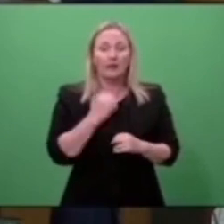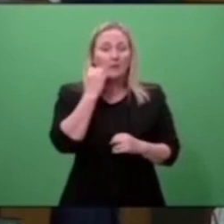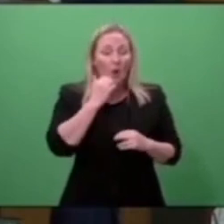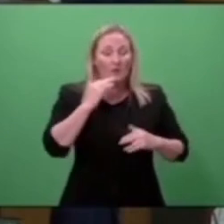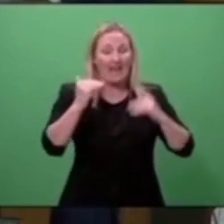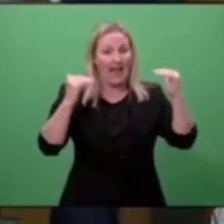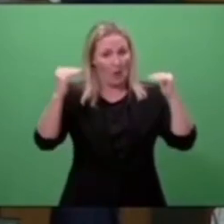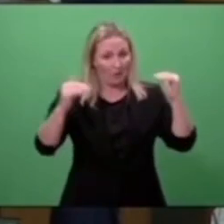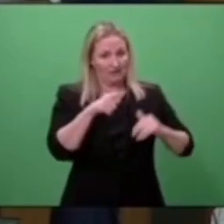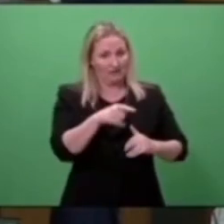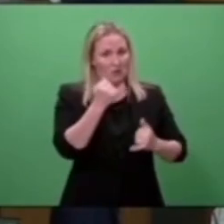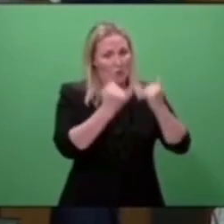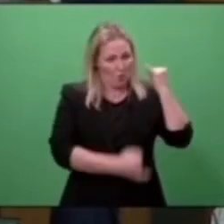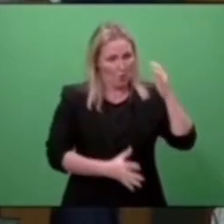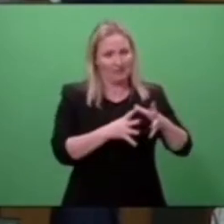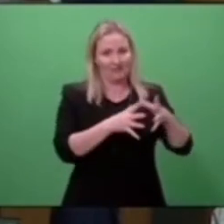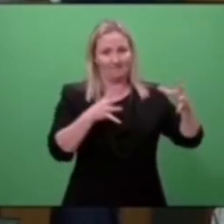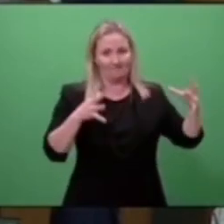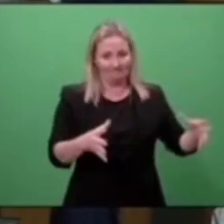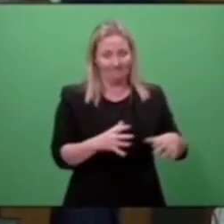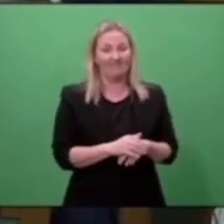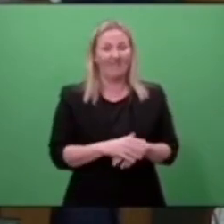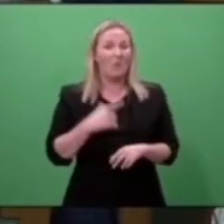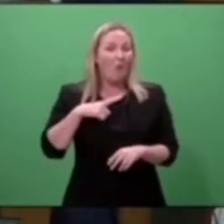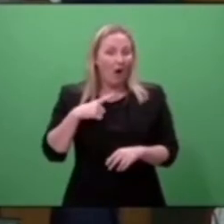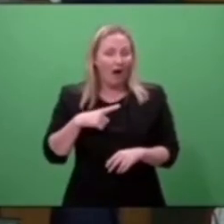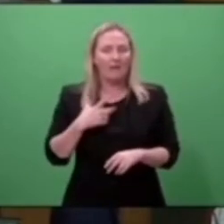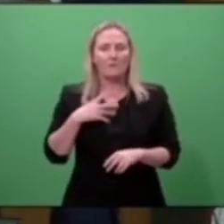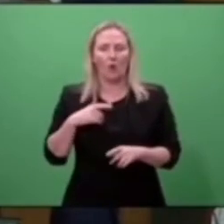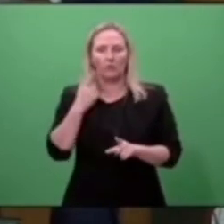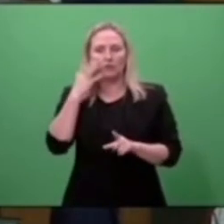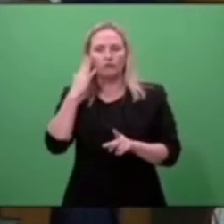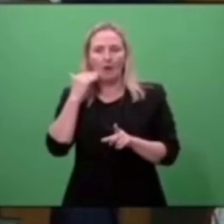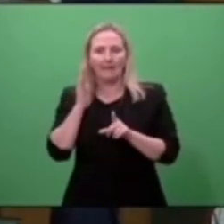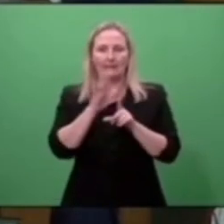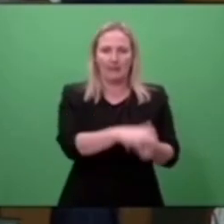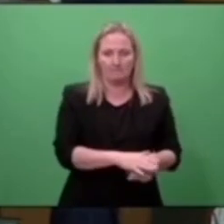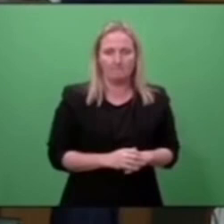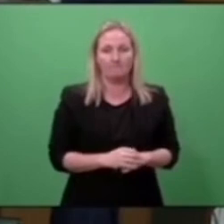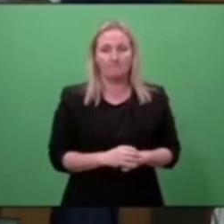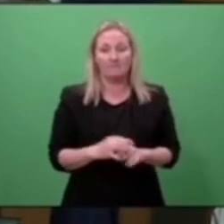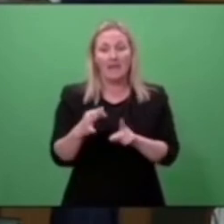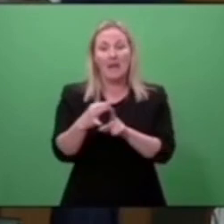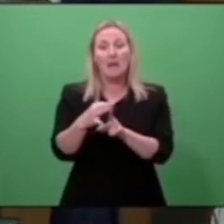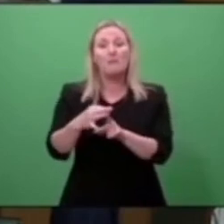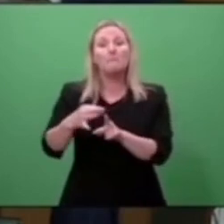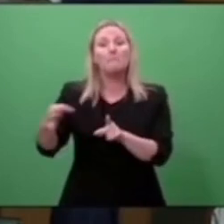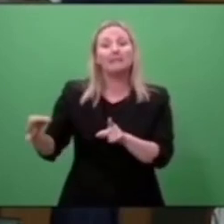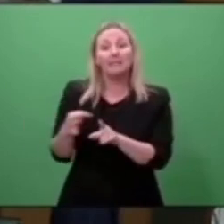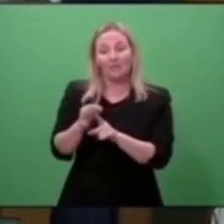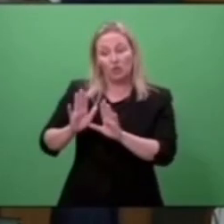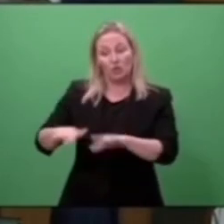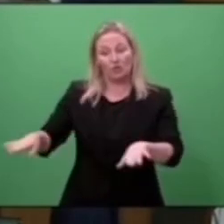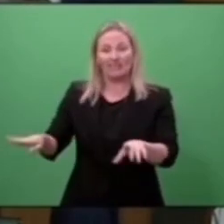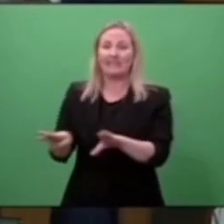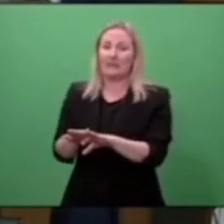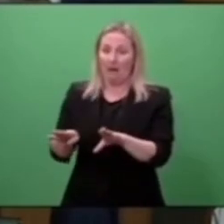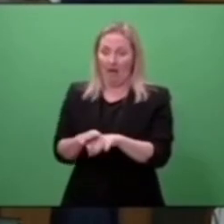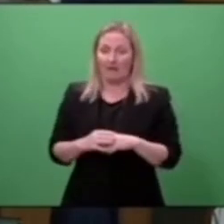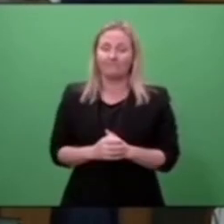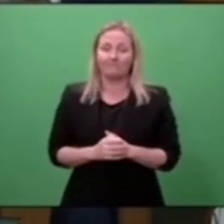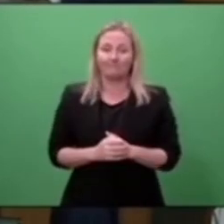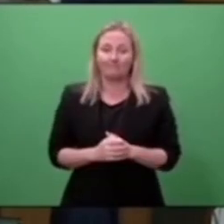was often overlaid with racism. Pacific children were similarly targeted, deaf